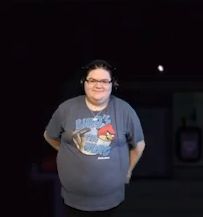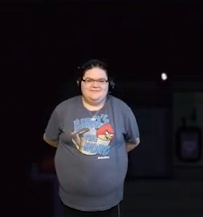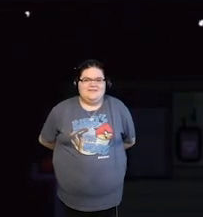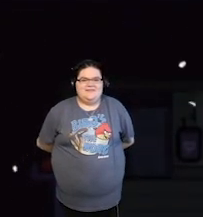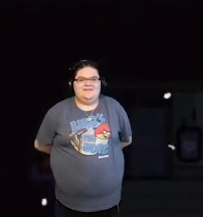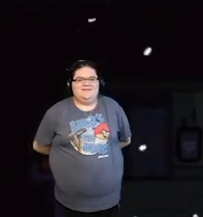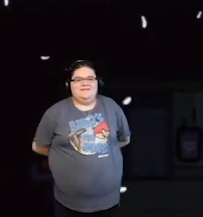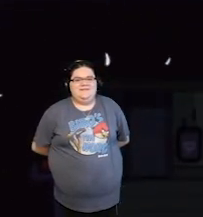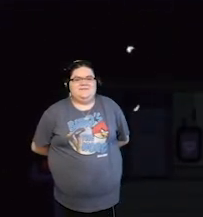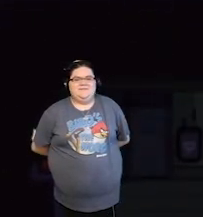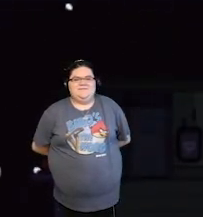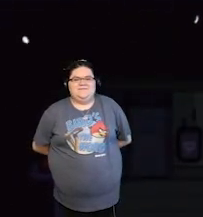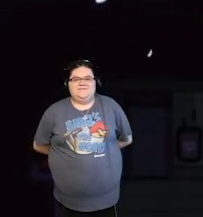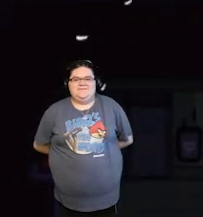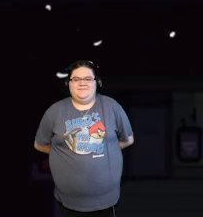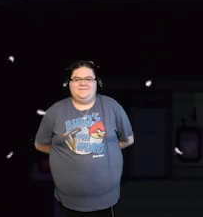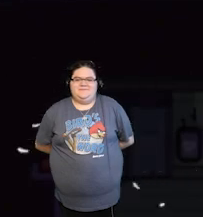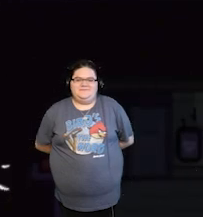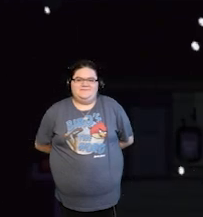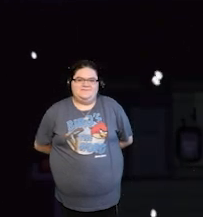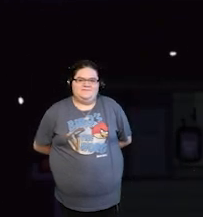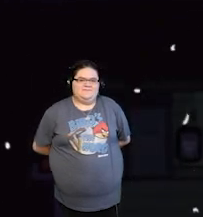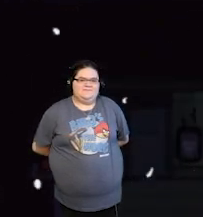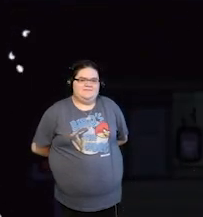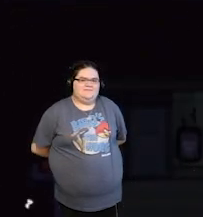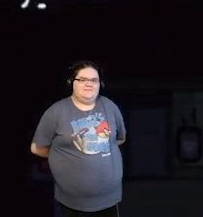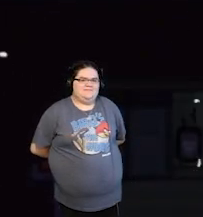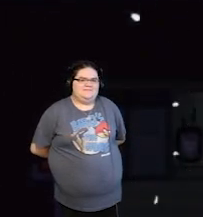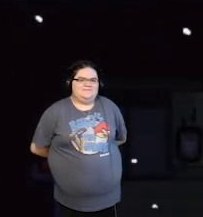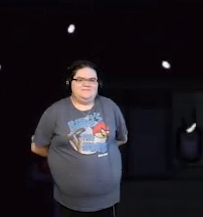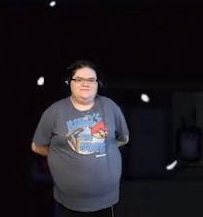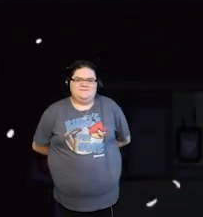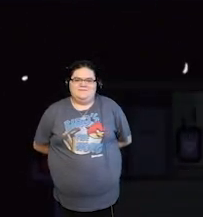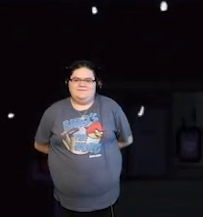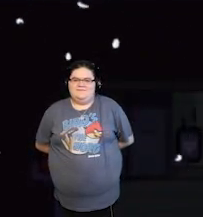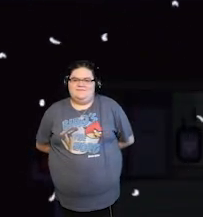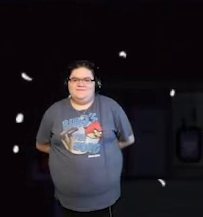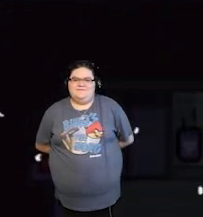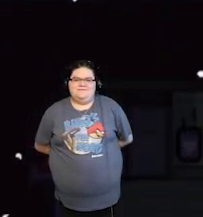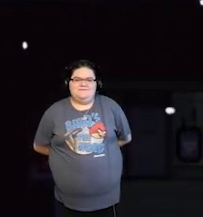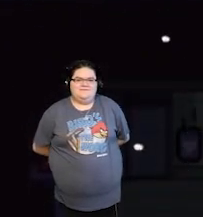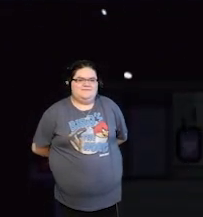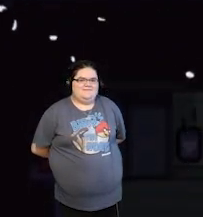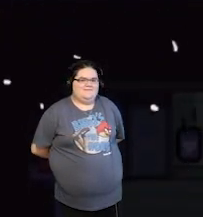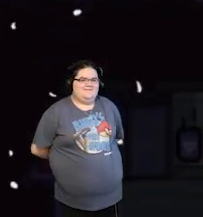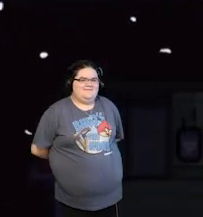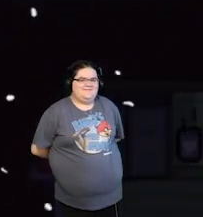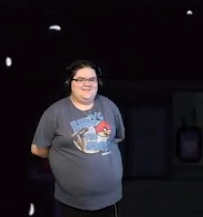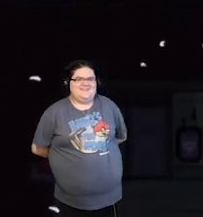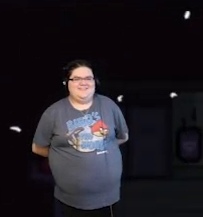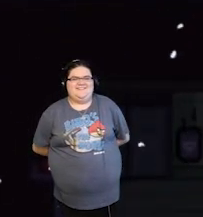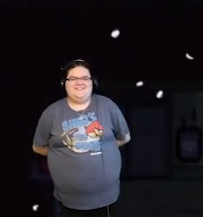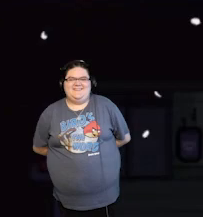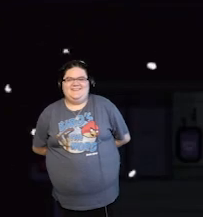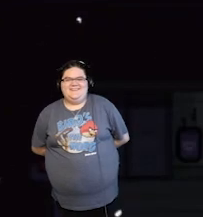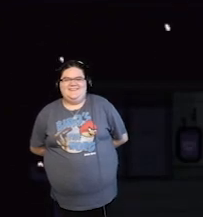And see if Toby wants to come kill me. If Toby wants to come and kill me.